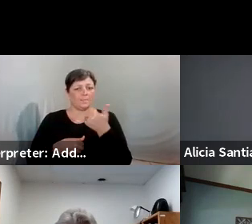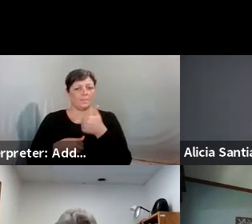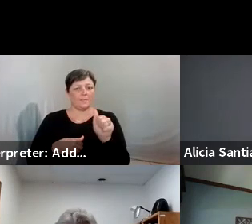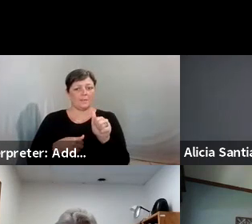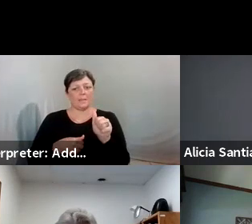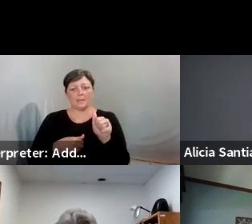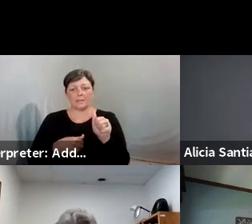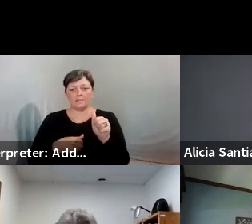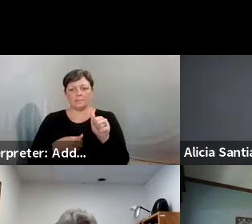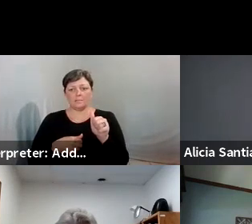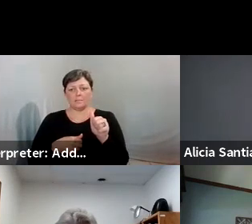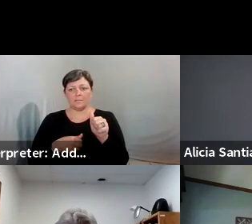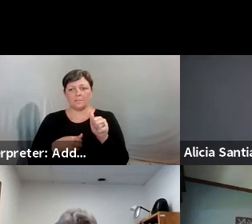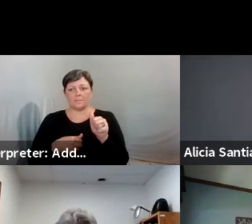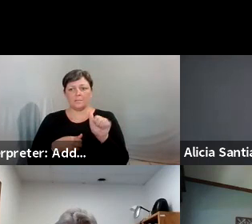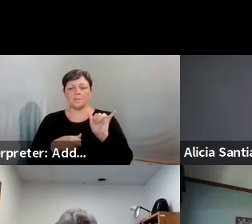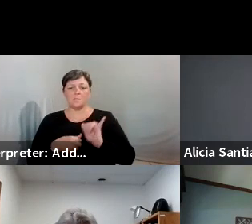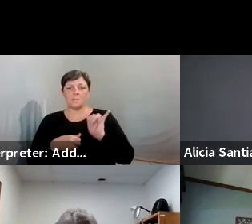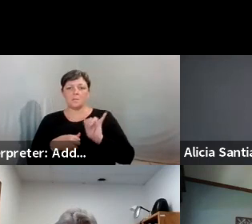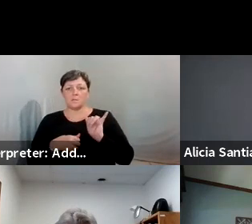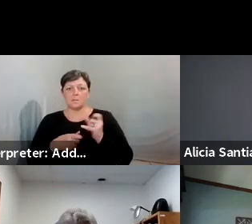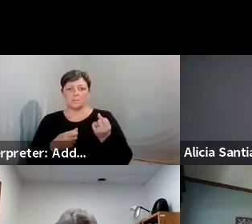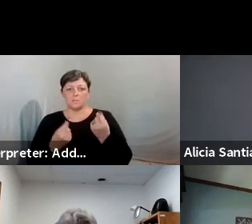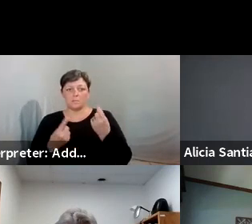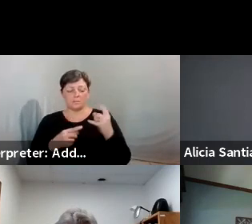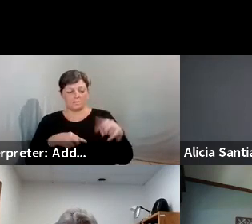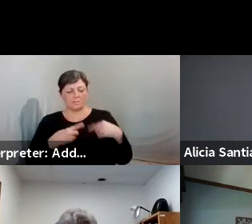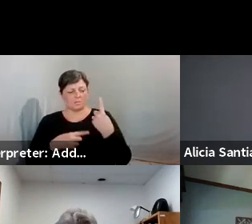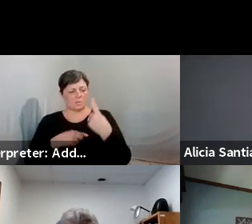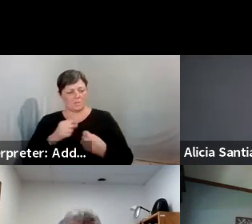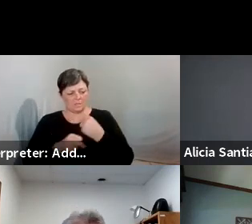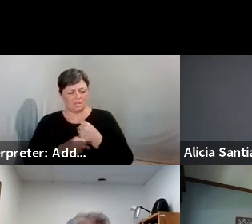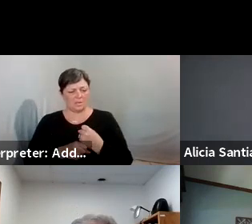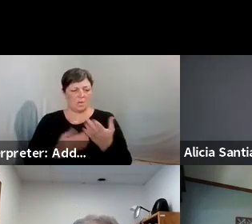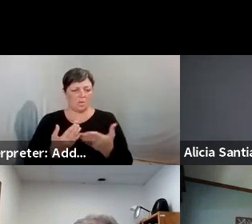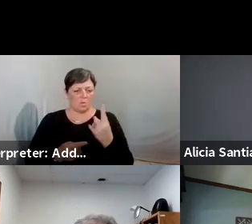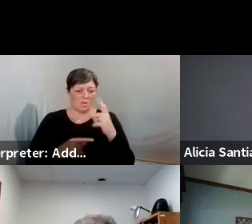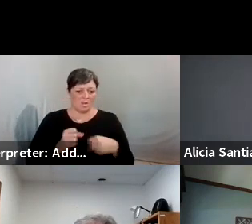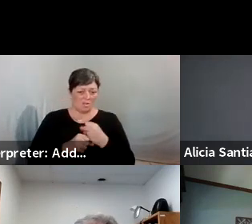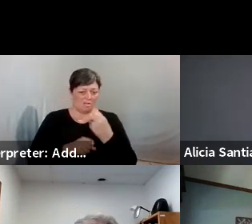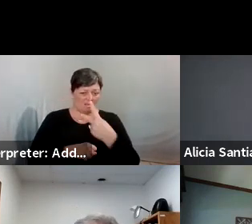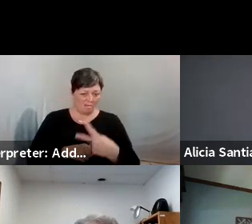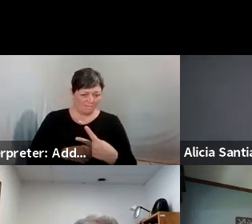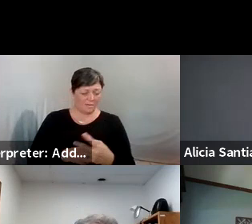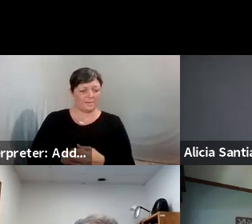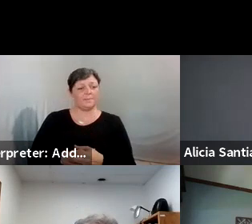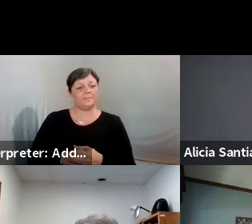takeaways. So this last over a year, looking almost at a year and a half now.